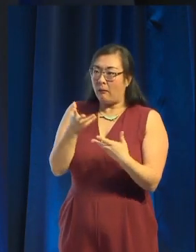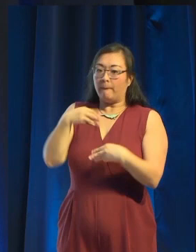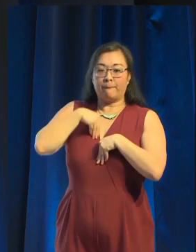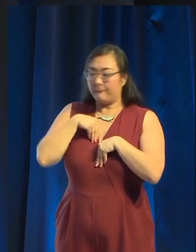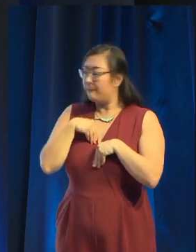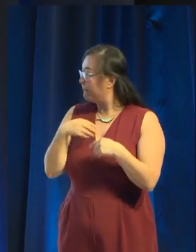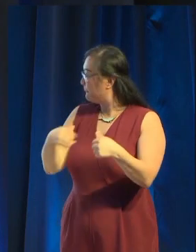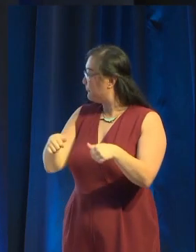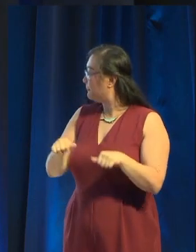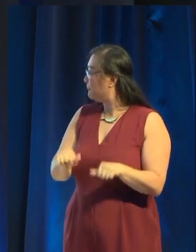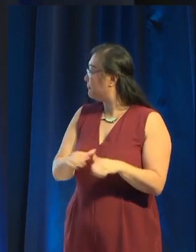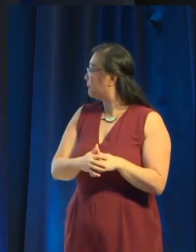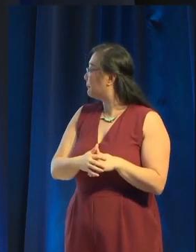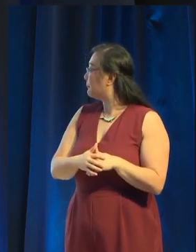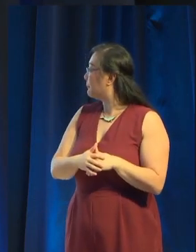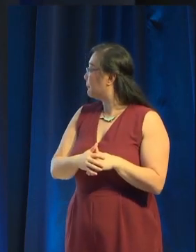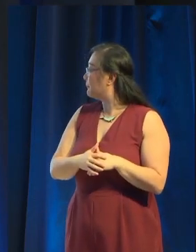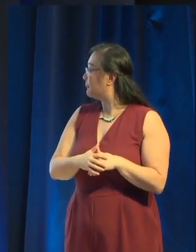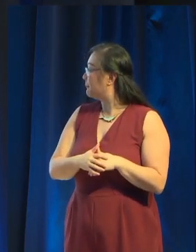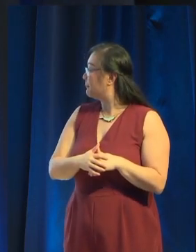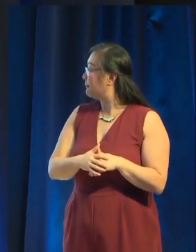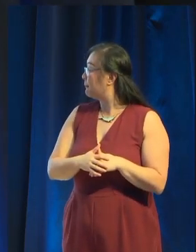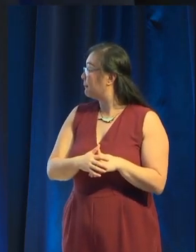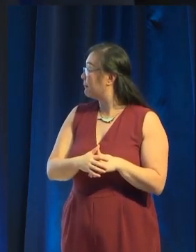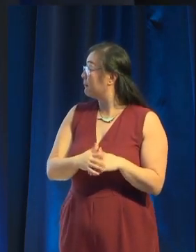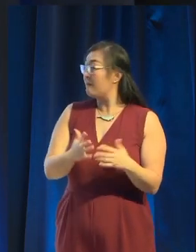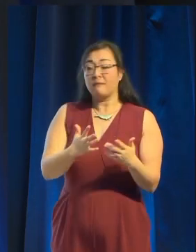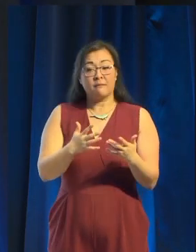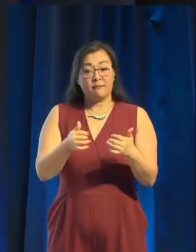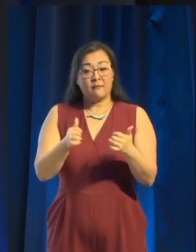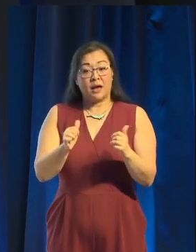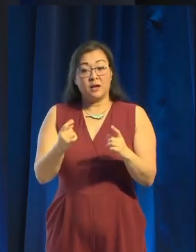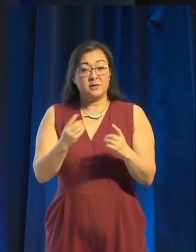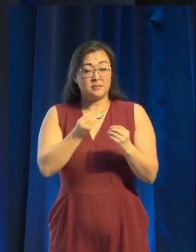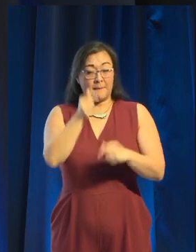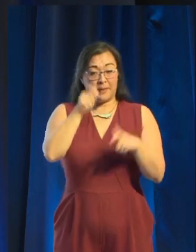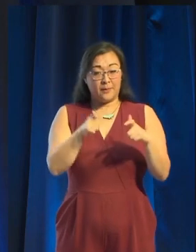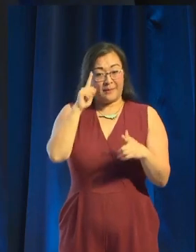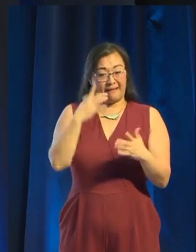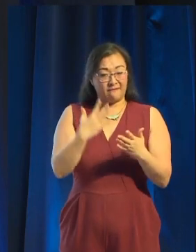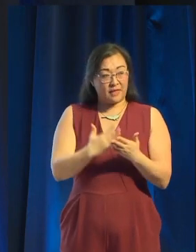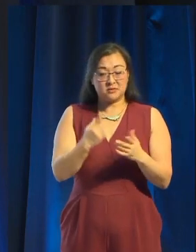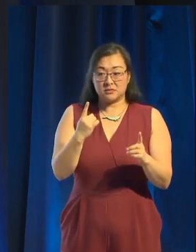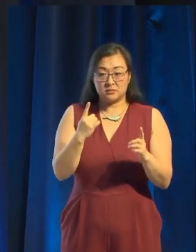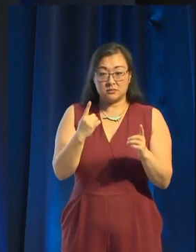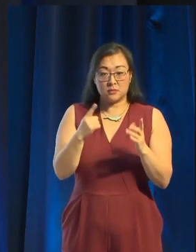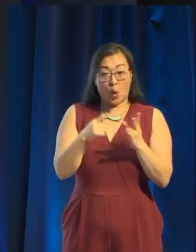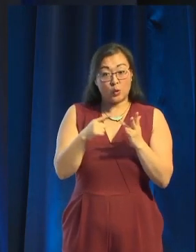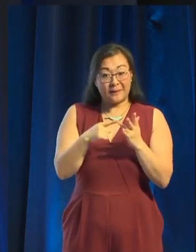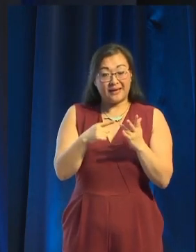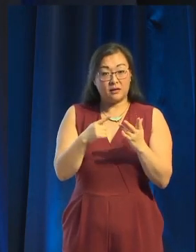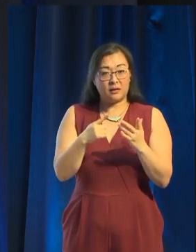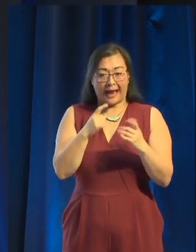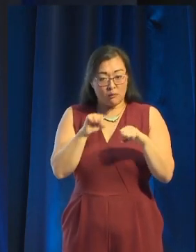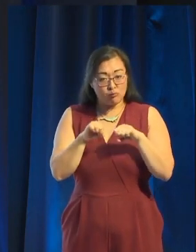gender boundaries, I think it's the same for the Otome games. And Yeshin and Azagewa both argue that